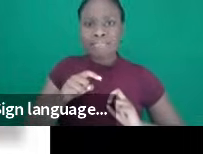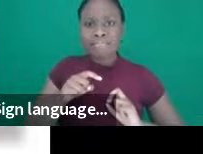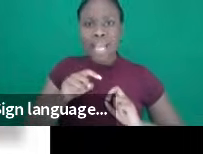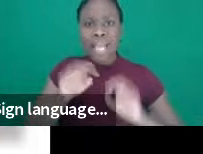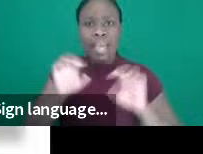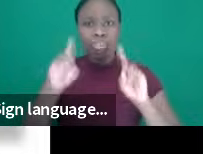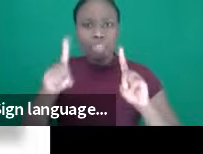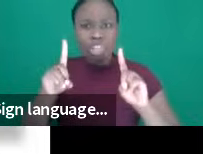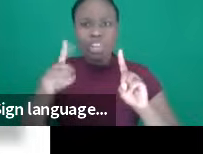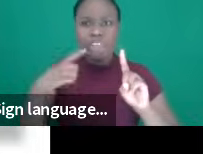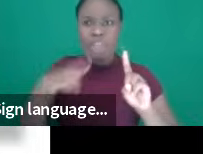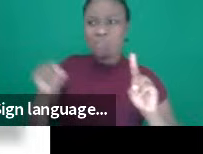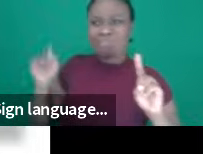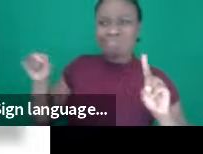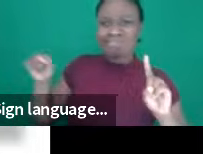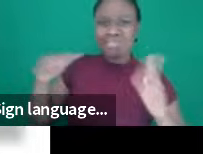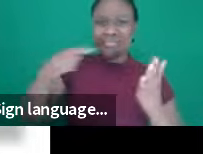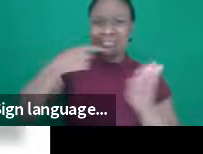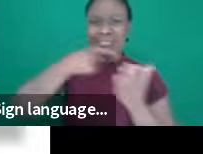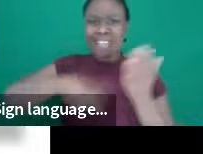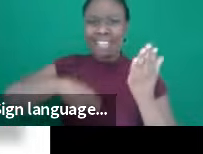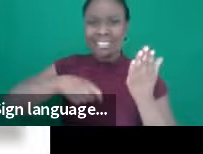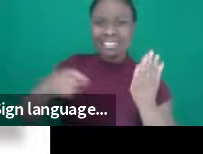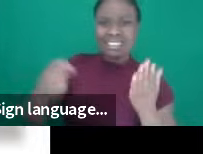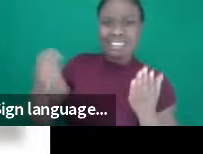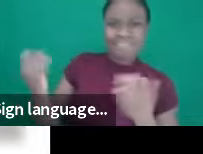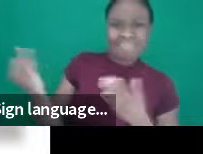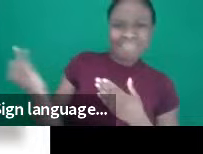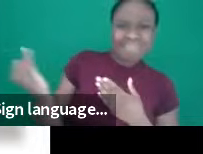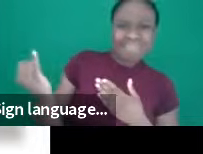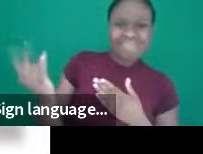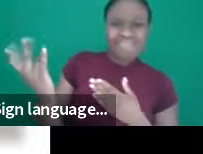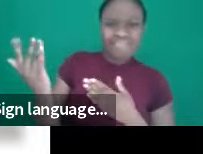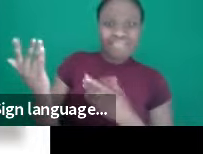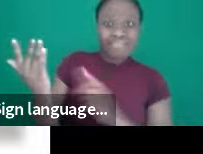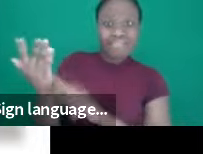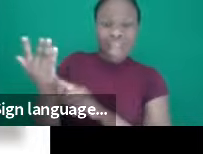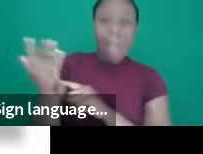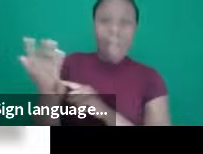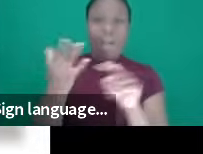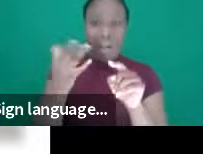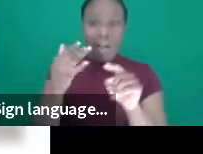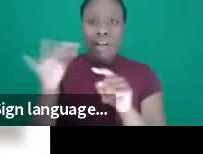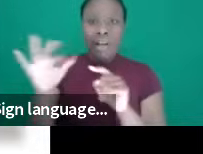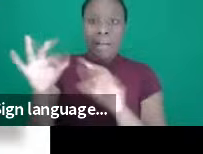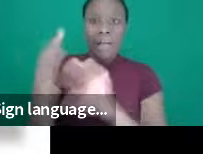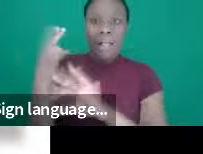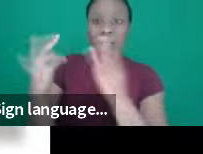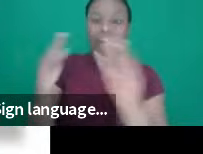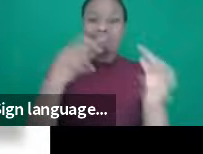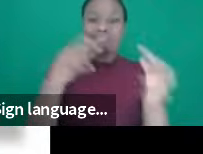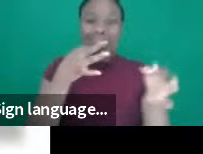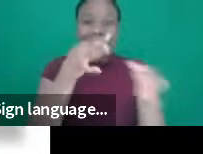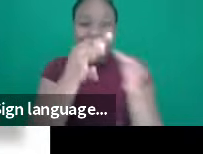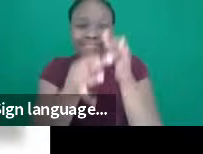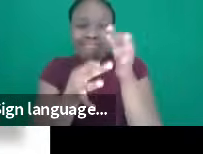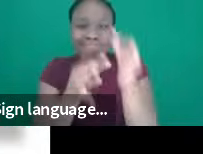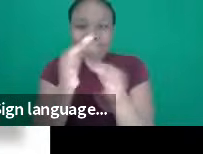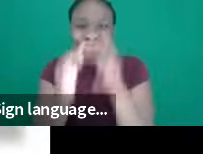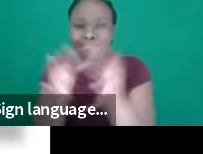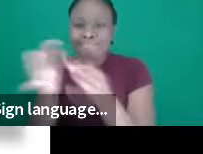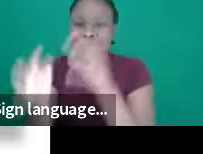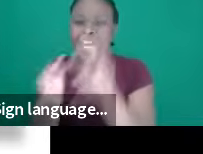or workshops, and that we have multiple simplified tax material available for you, our valued clients, on our